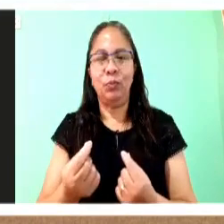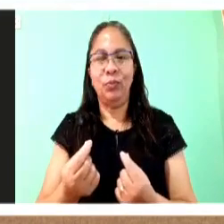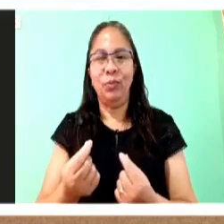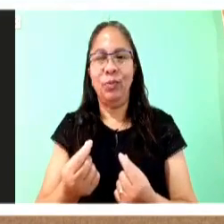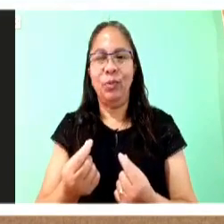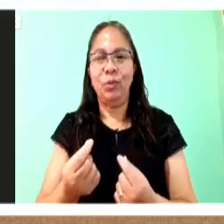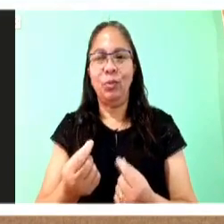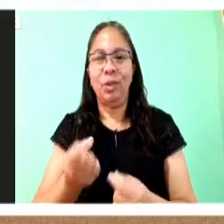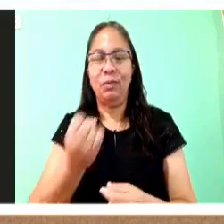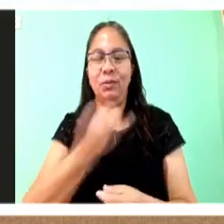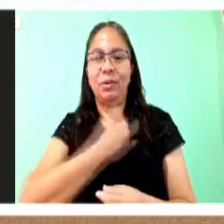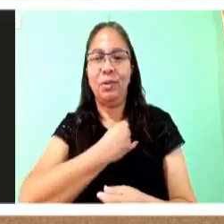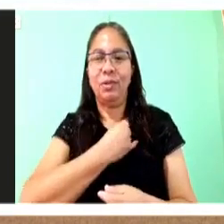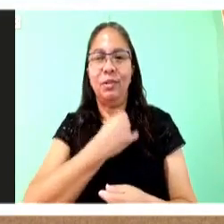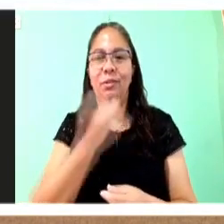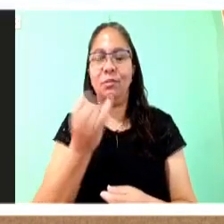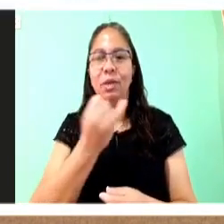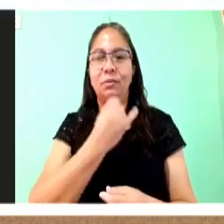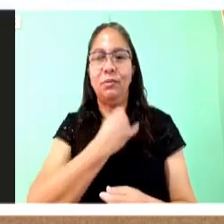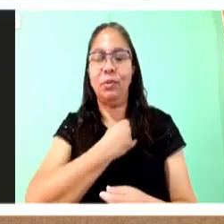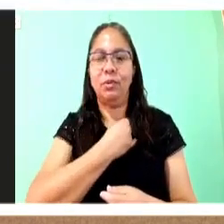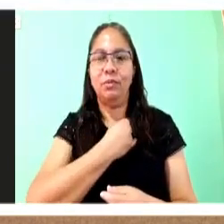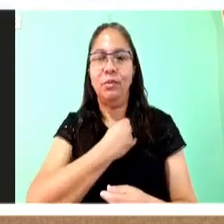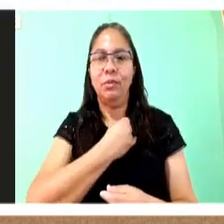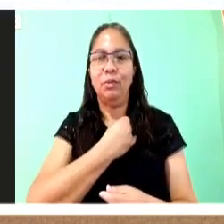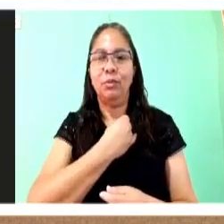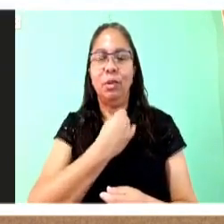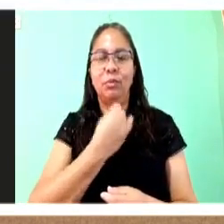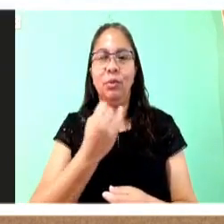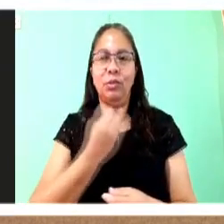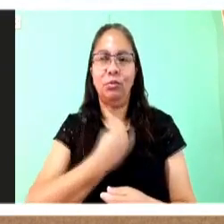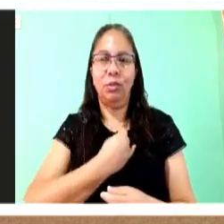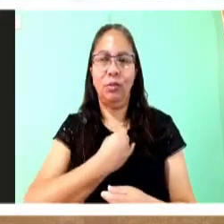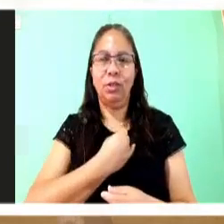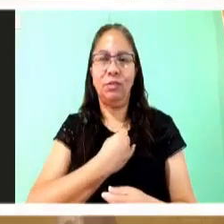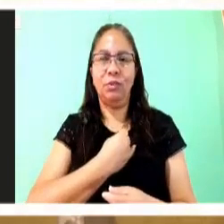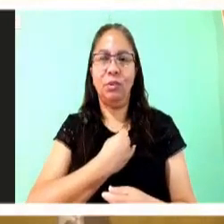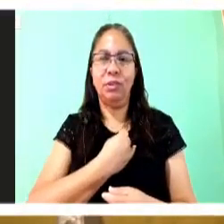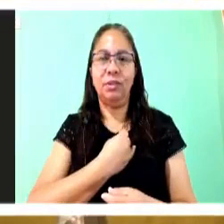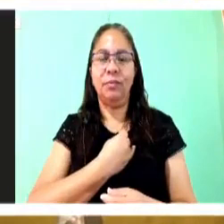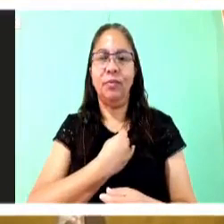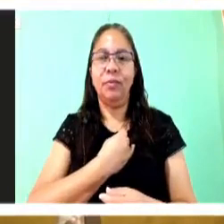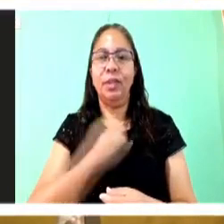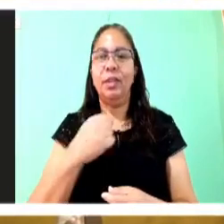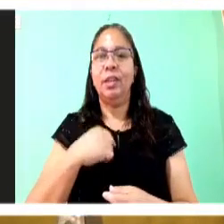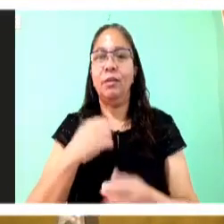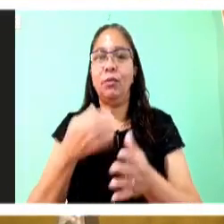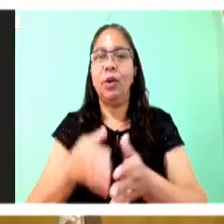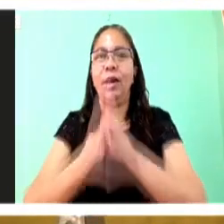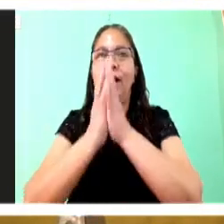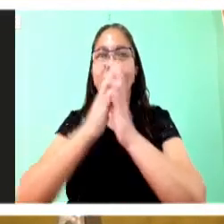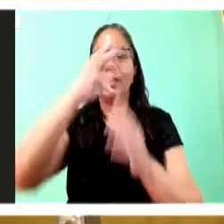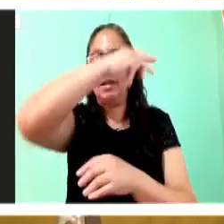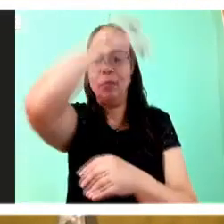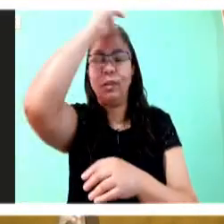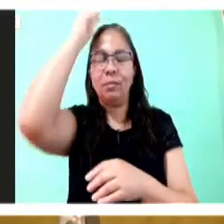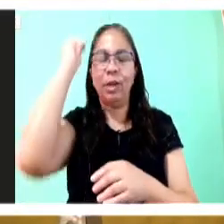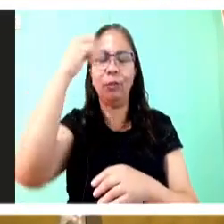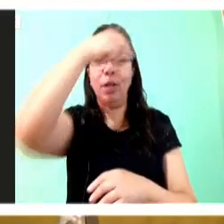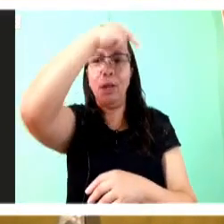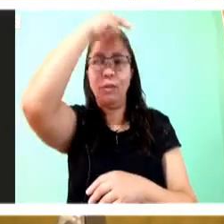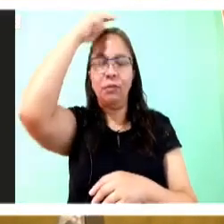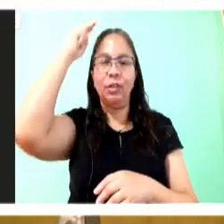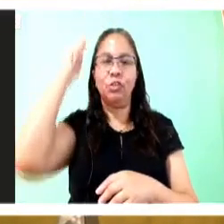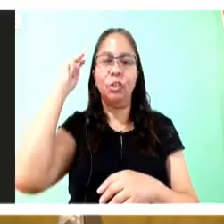through my fault, through my most grievous fault. Therefore I ask, Blessed Mary, ever